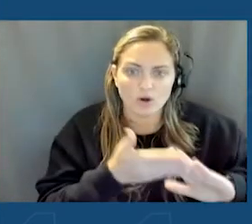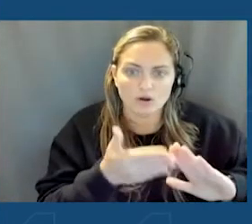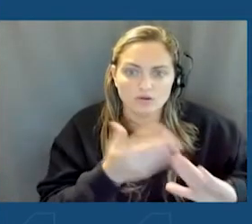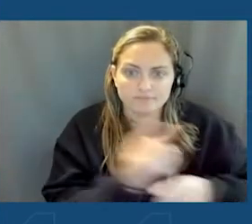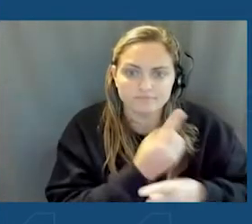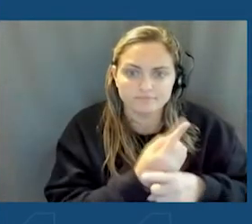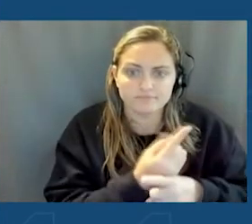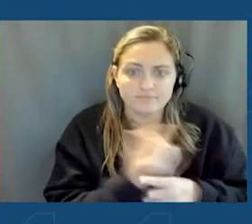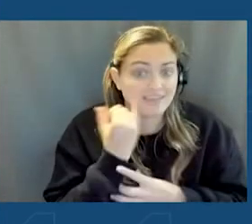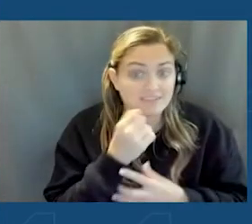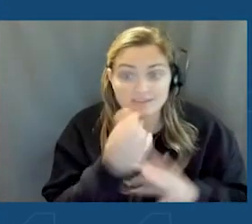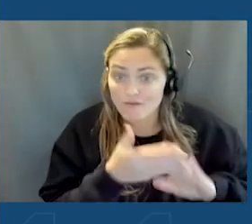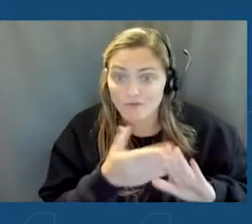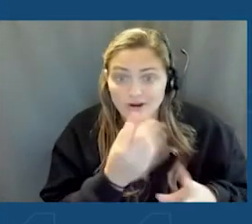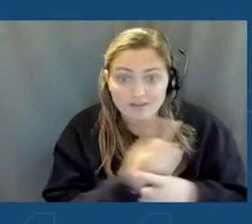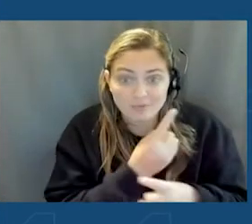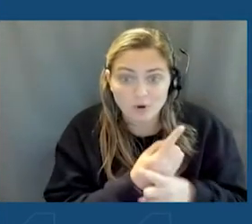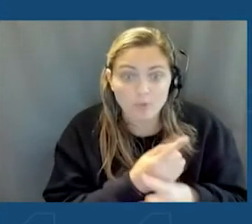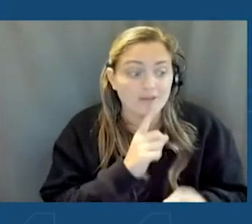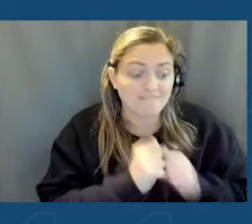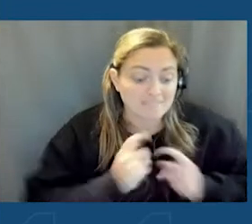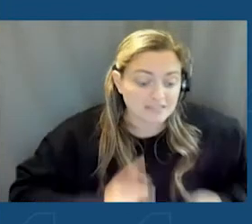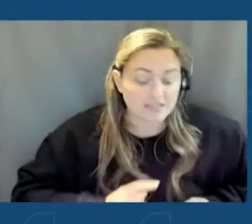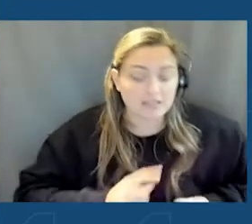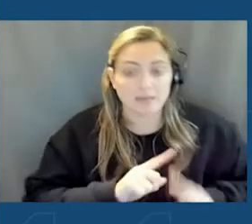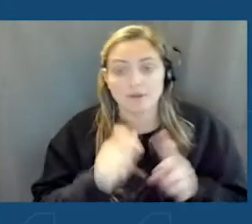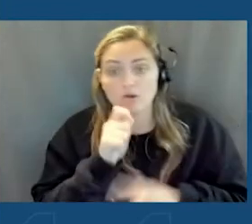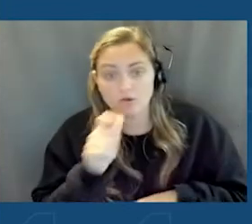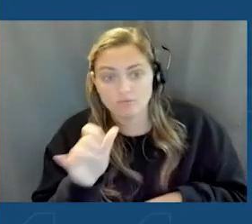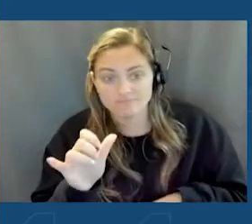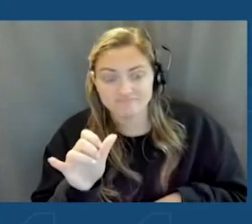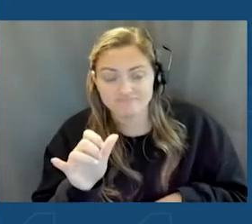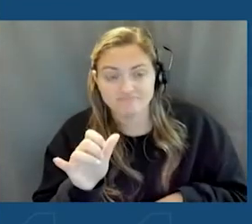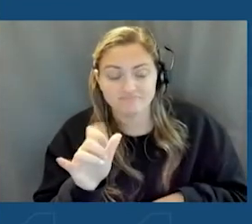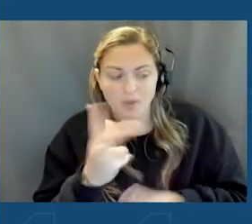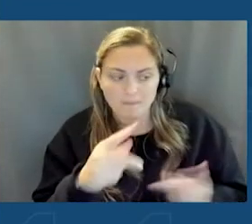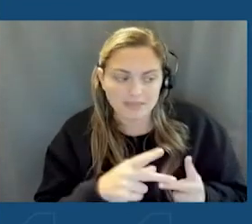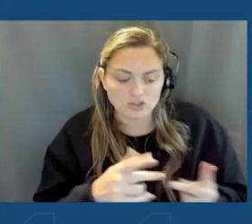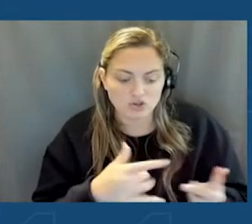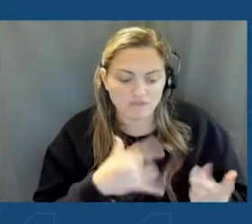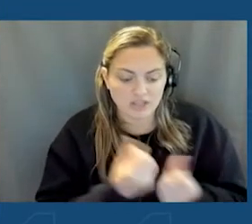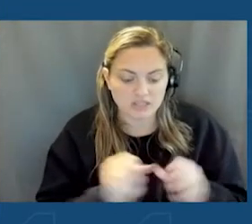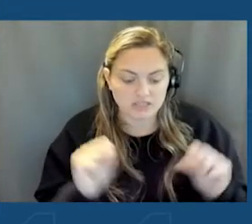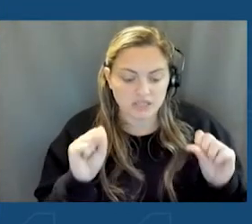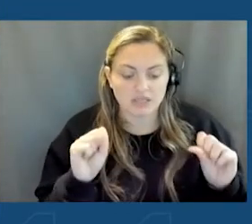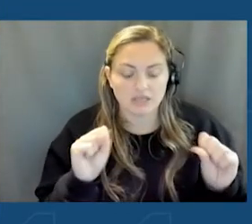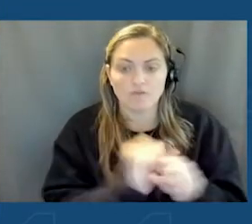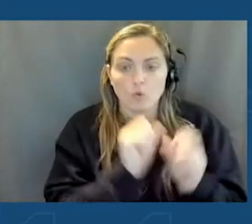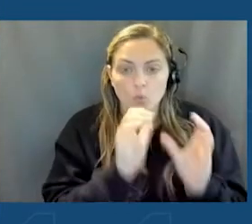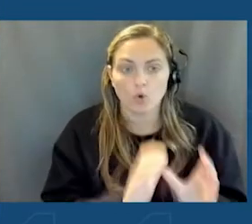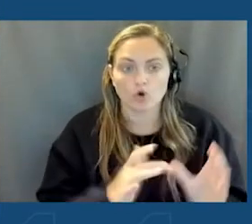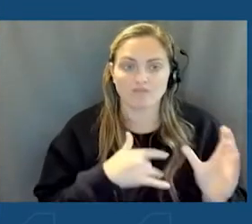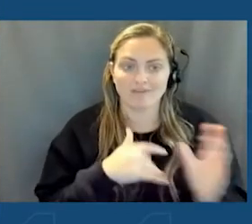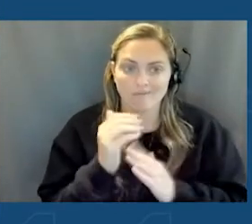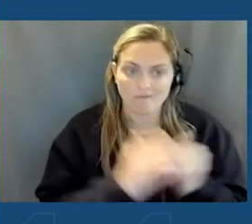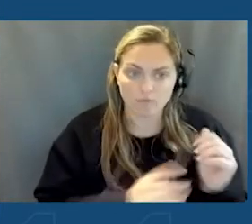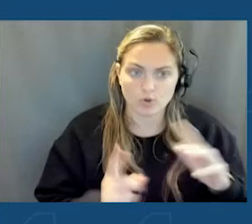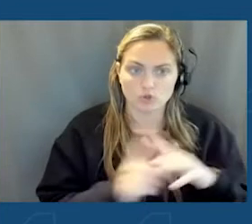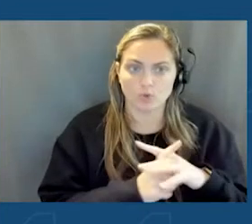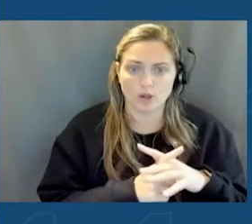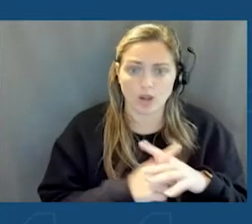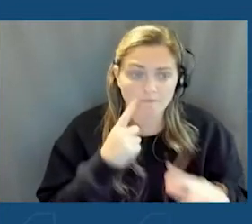running physically, but also in a place where people feel safe to go to, and our workers feel comfortable showing up on the